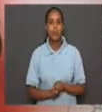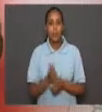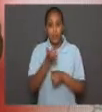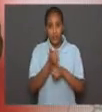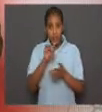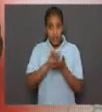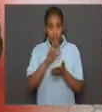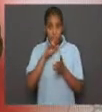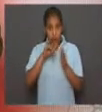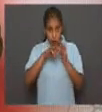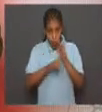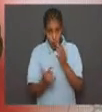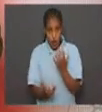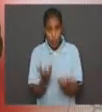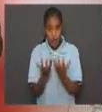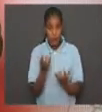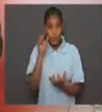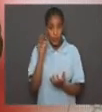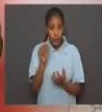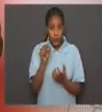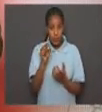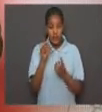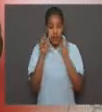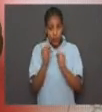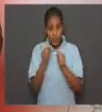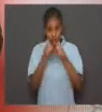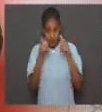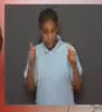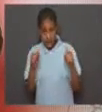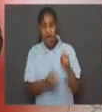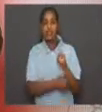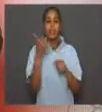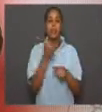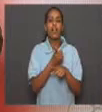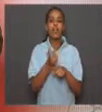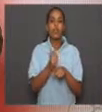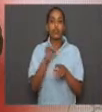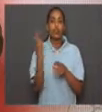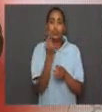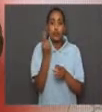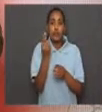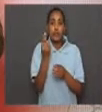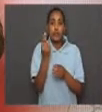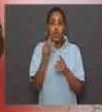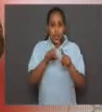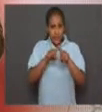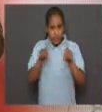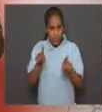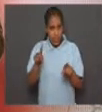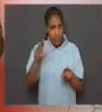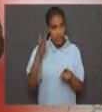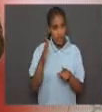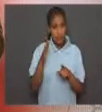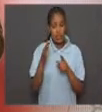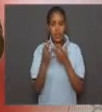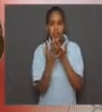Metals that have low boiling points can be separated from other metals using a special type